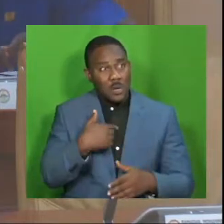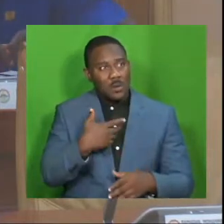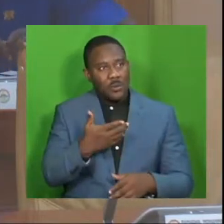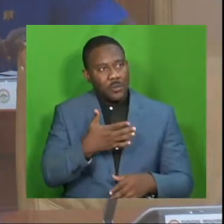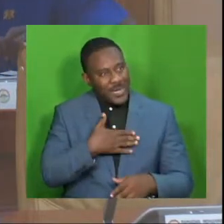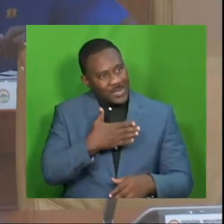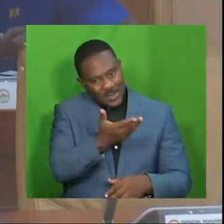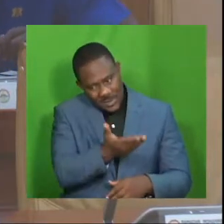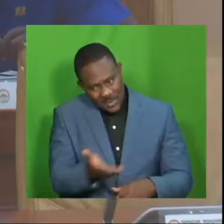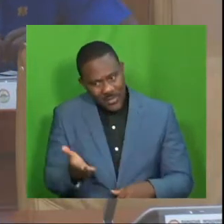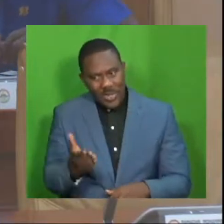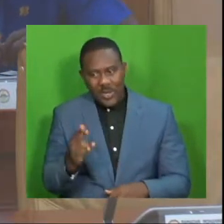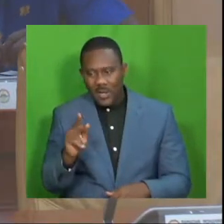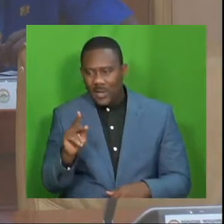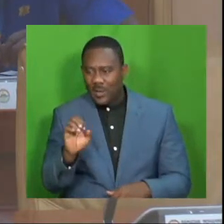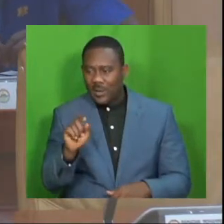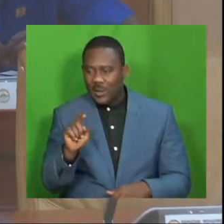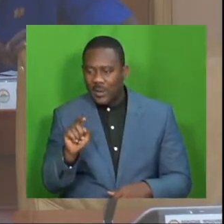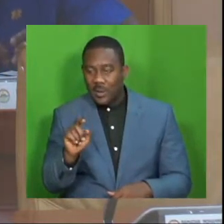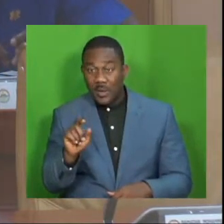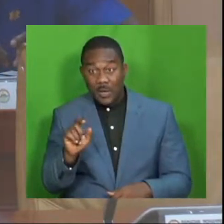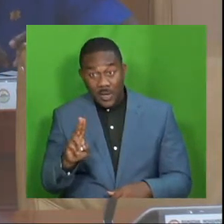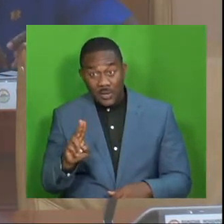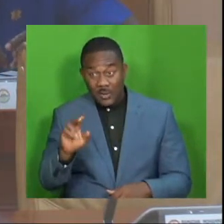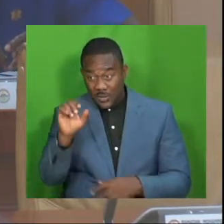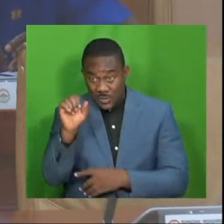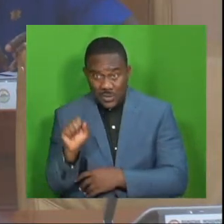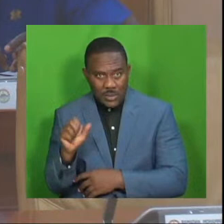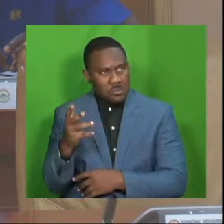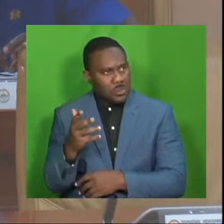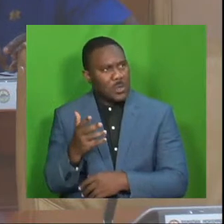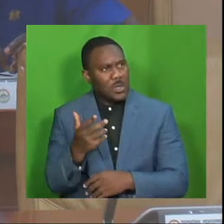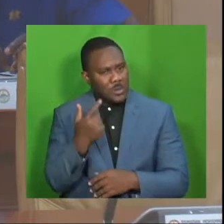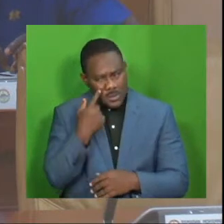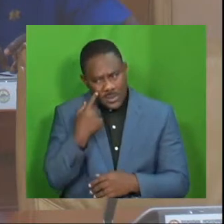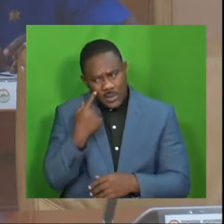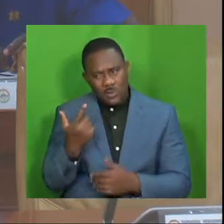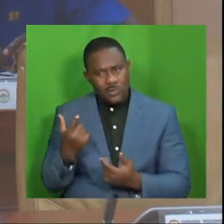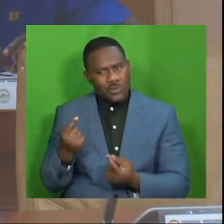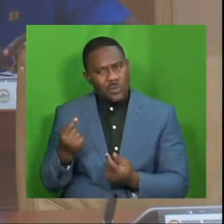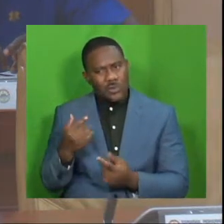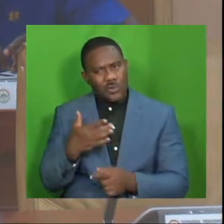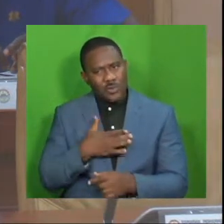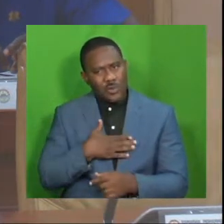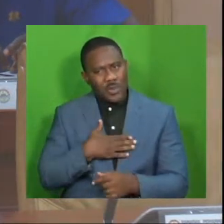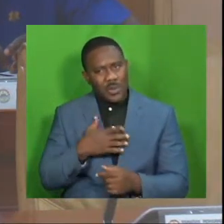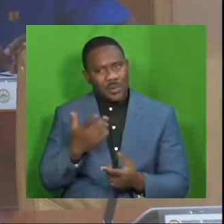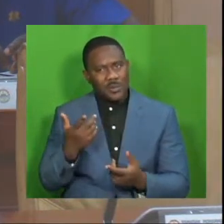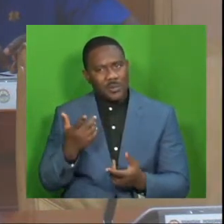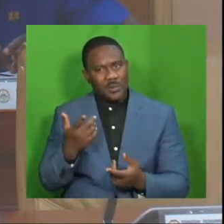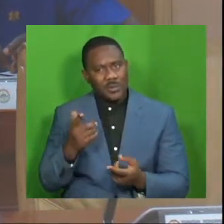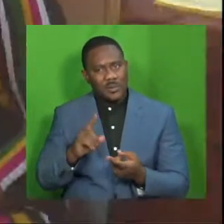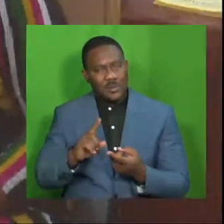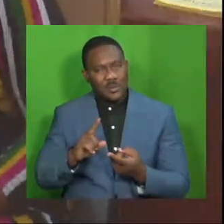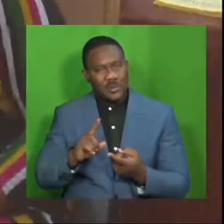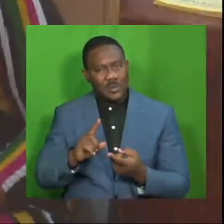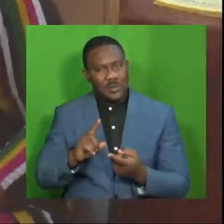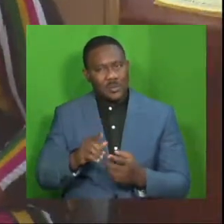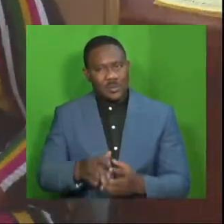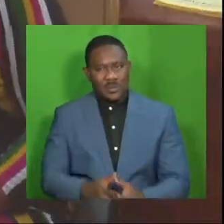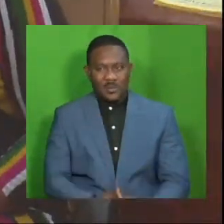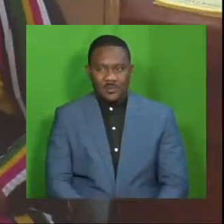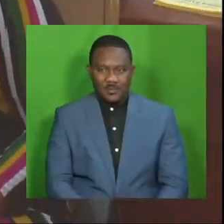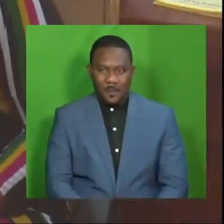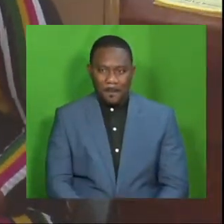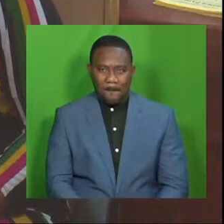South so that we go around my beaches to see what you can do for my people. I thank you for your presence. Thank you, Mr. Speaker. Honorable, unfortunately,